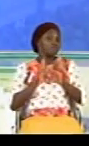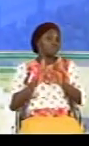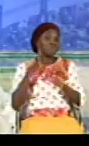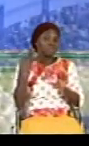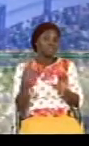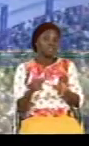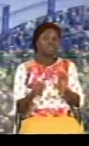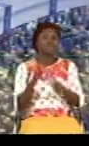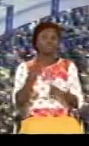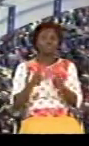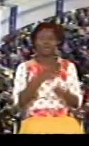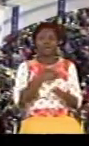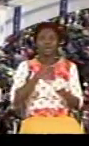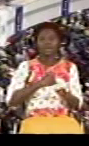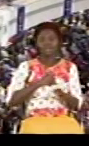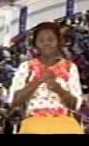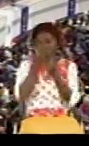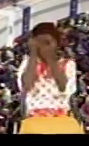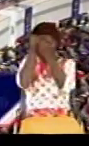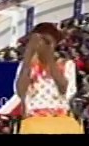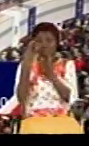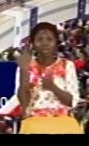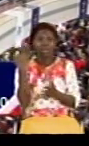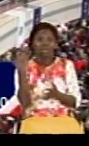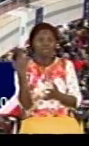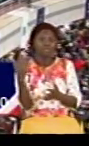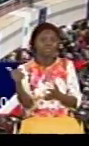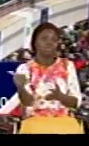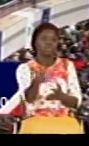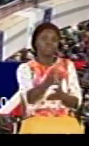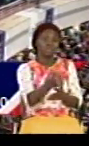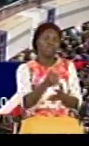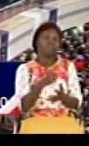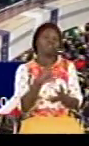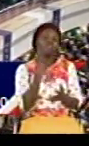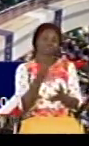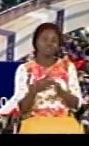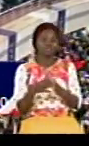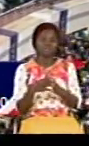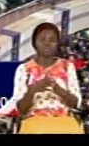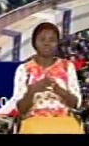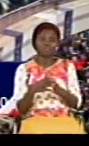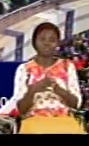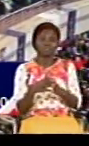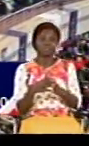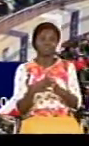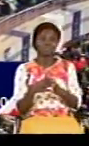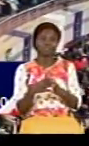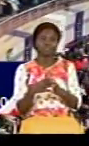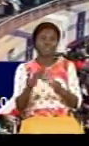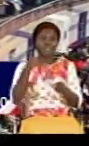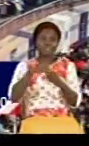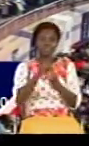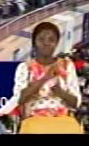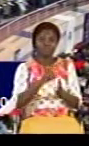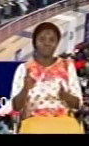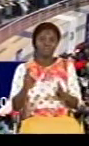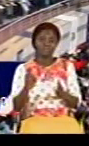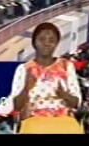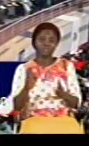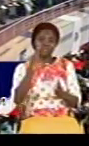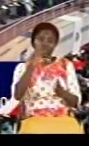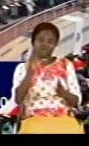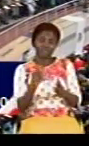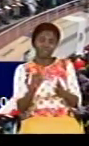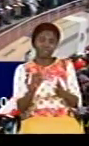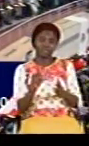voice. And then verse 30. Then he said in verse 30, tell me what he said in verse 30.